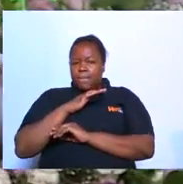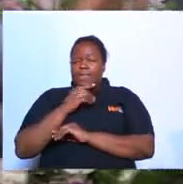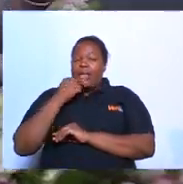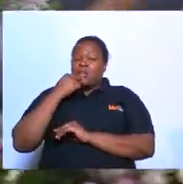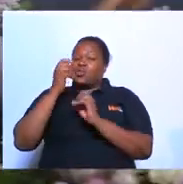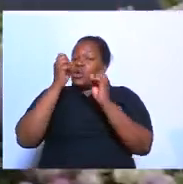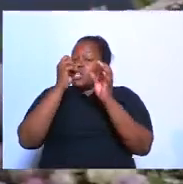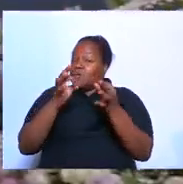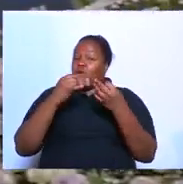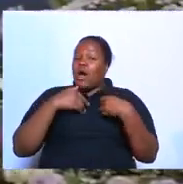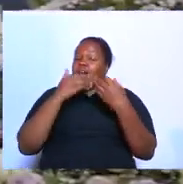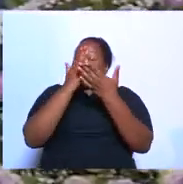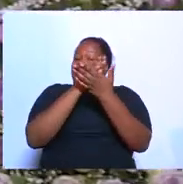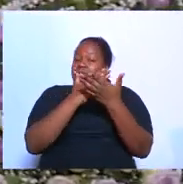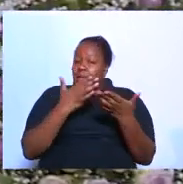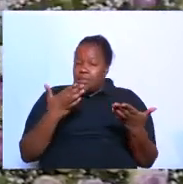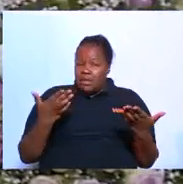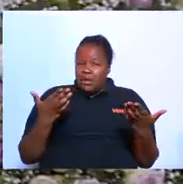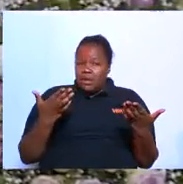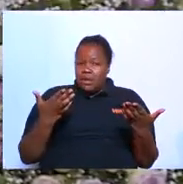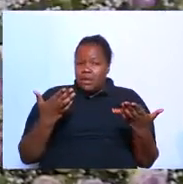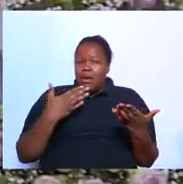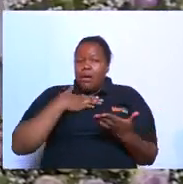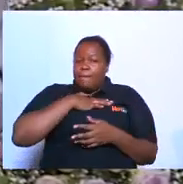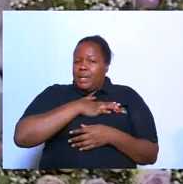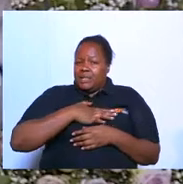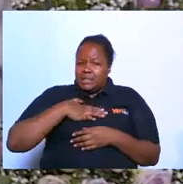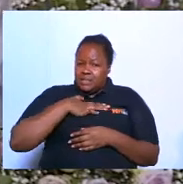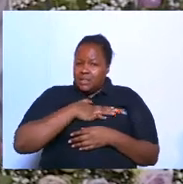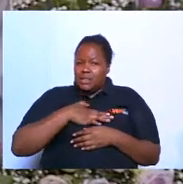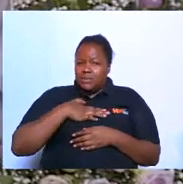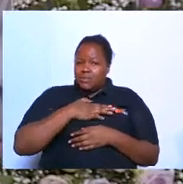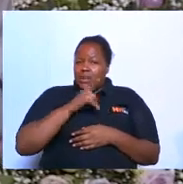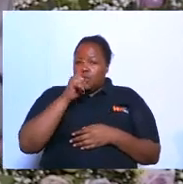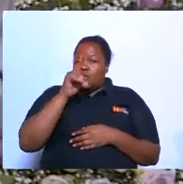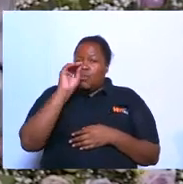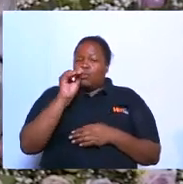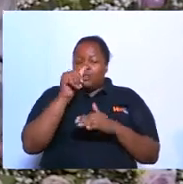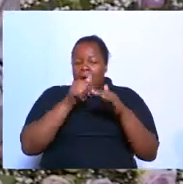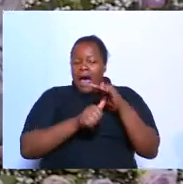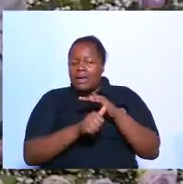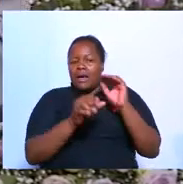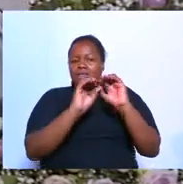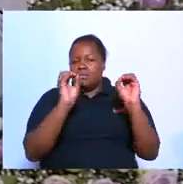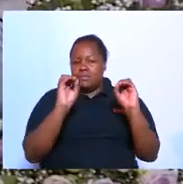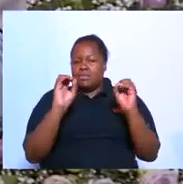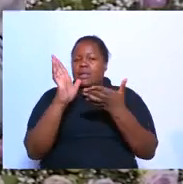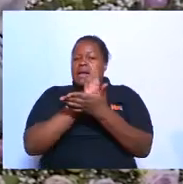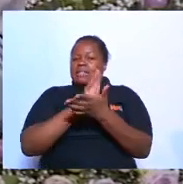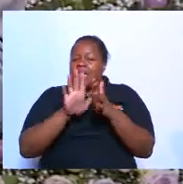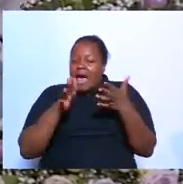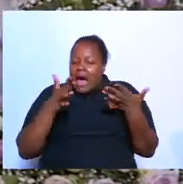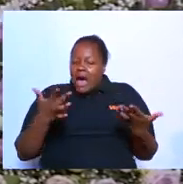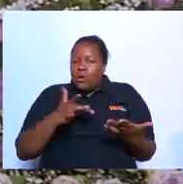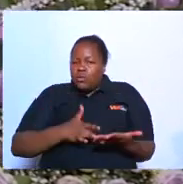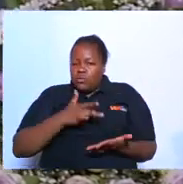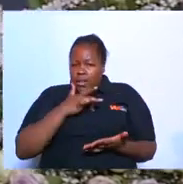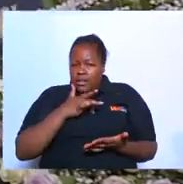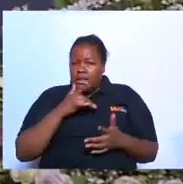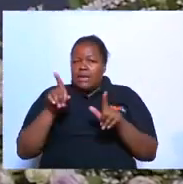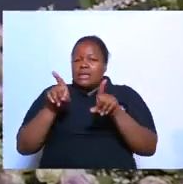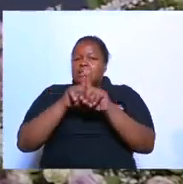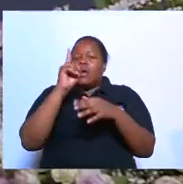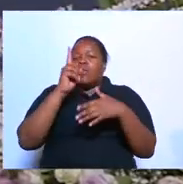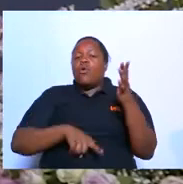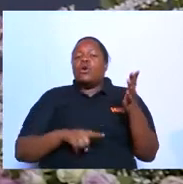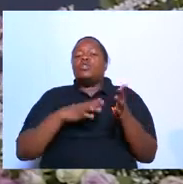so if there is something don't sweep under share how you feel and what you